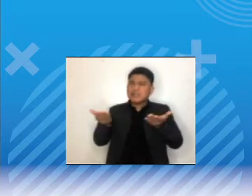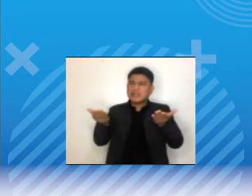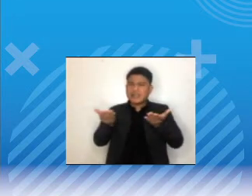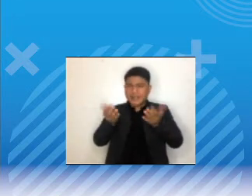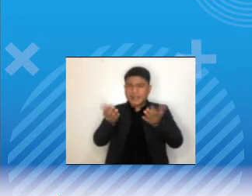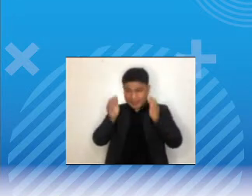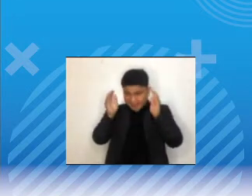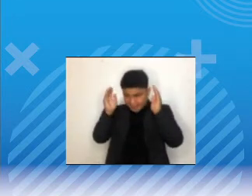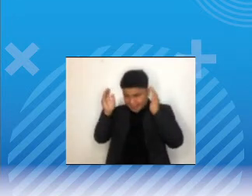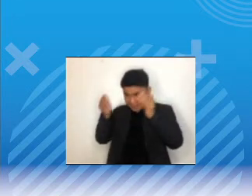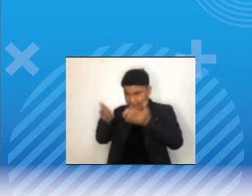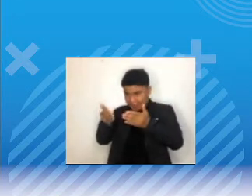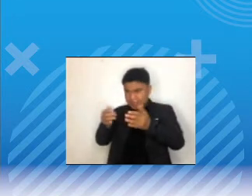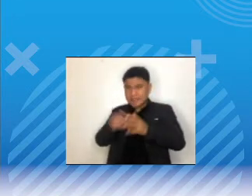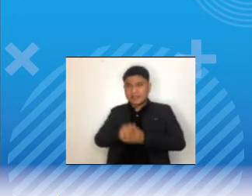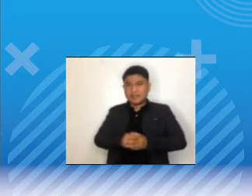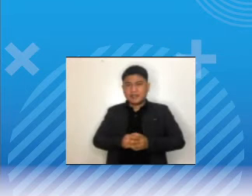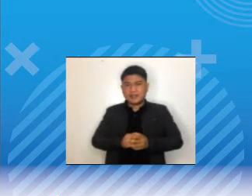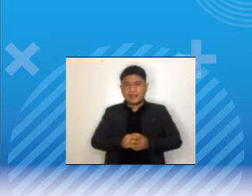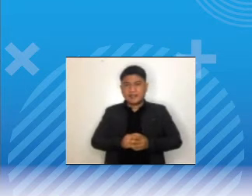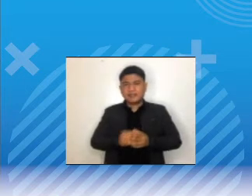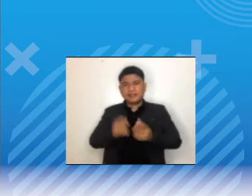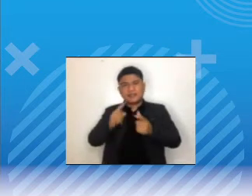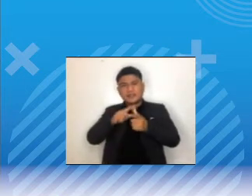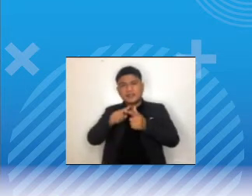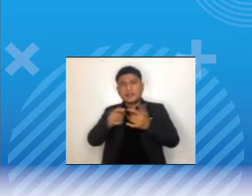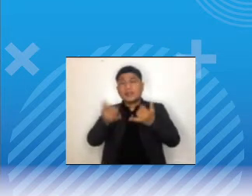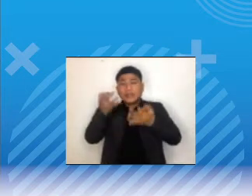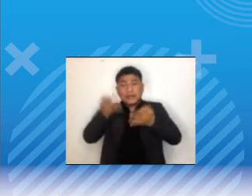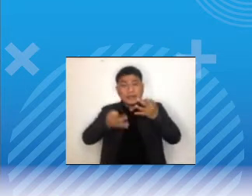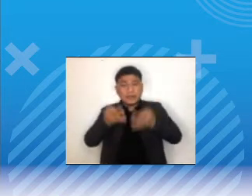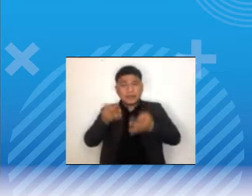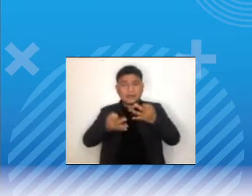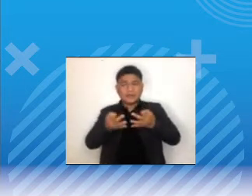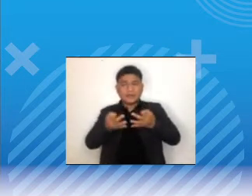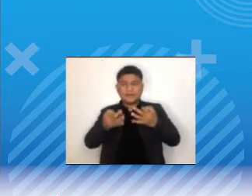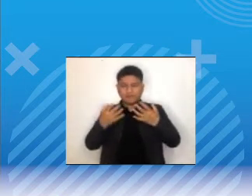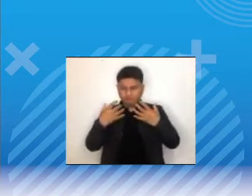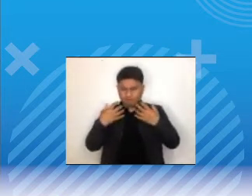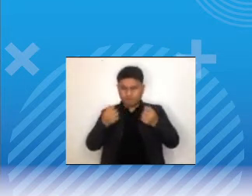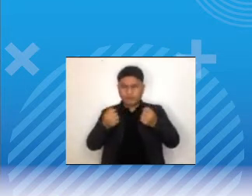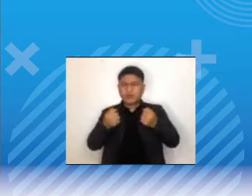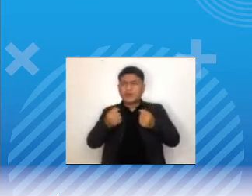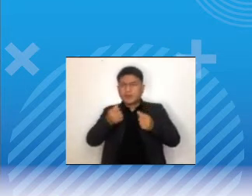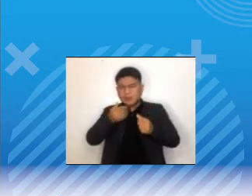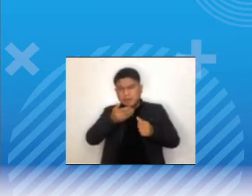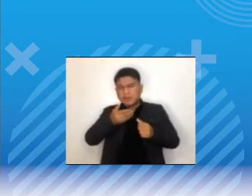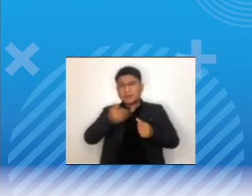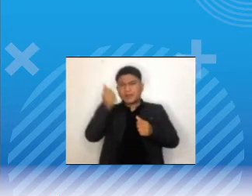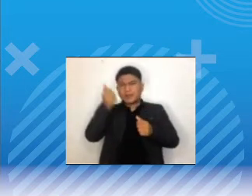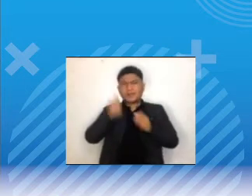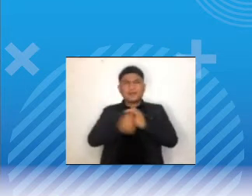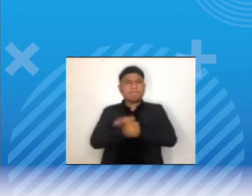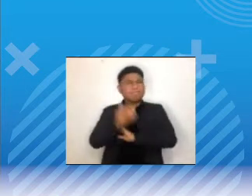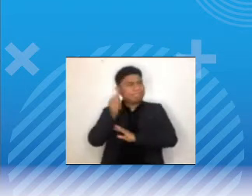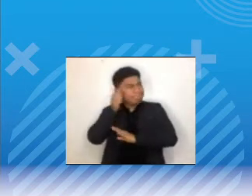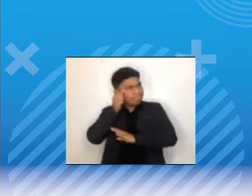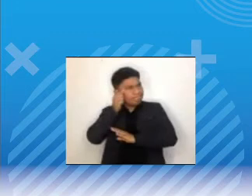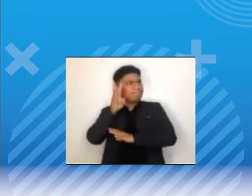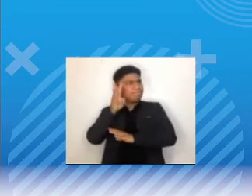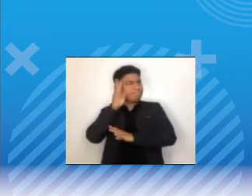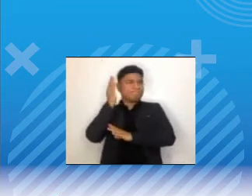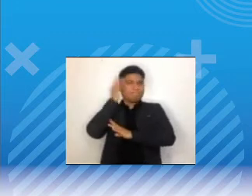concentration strays. And when we strengthen that, we get better at managing our mind.